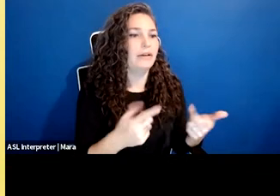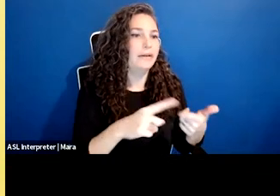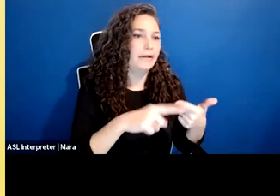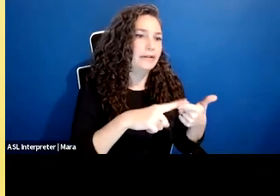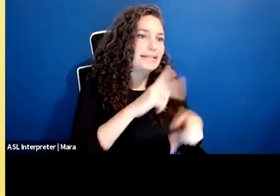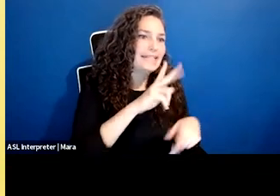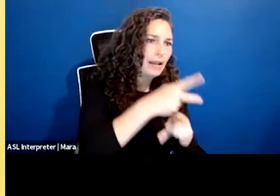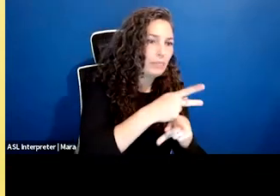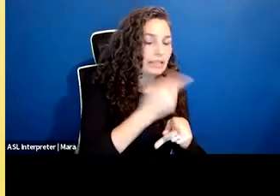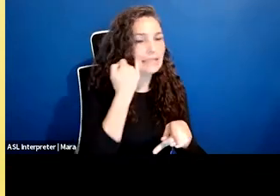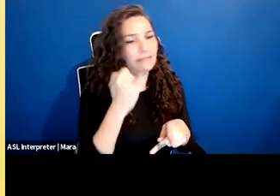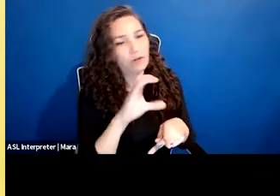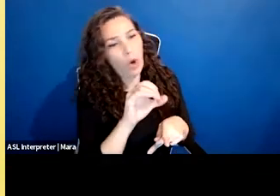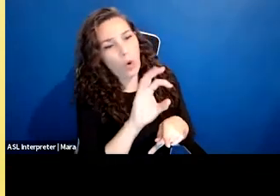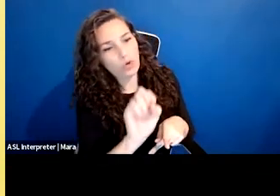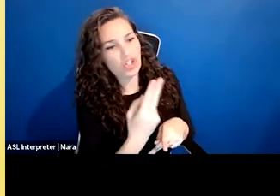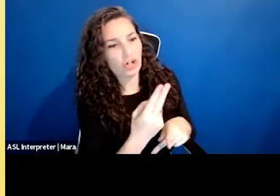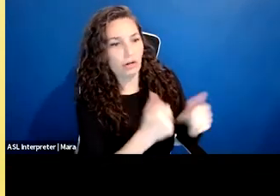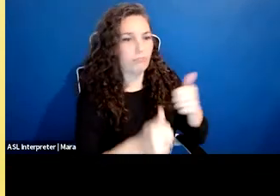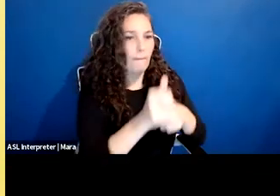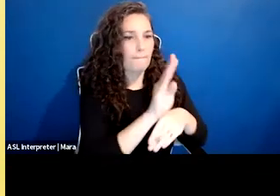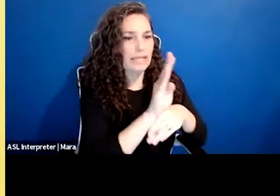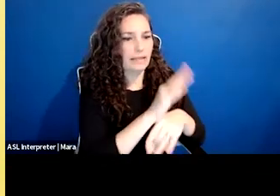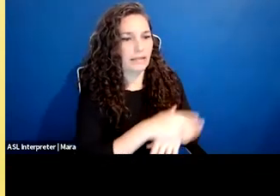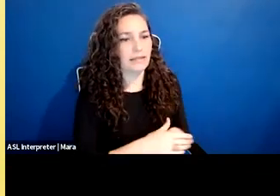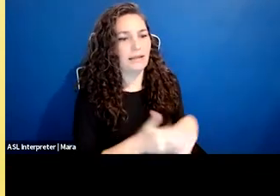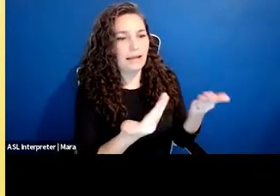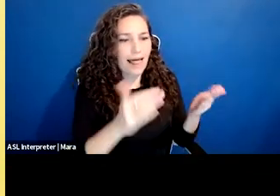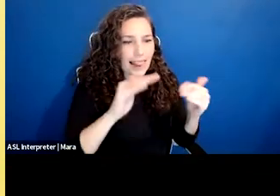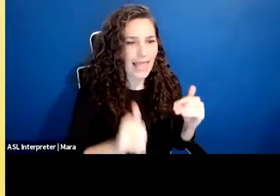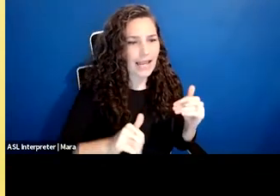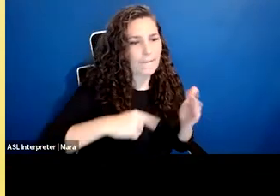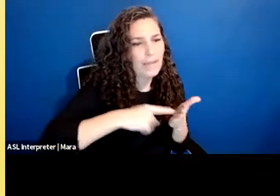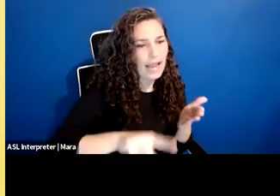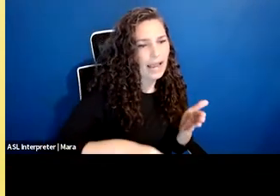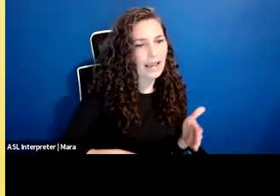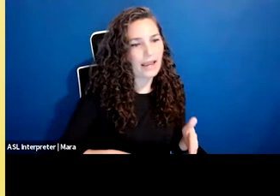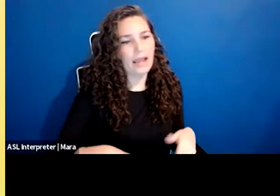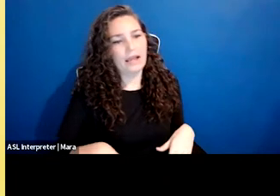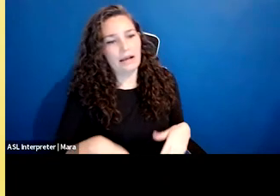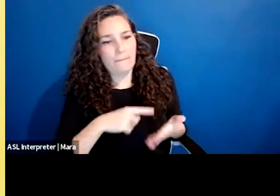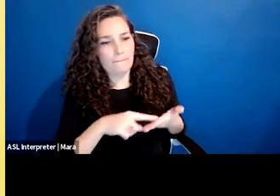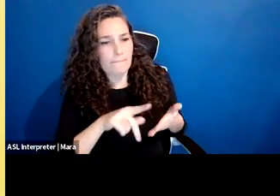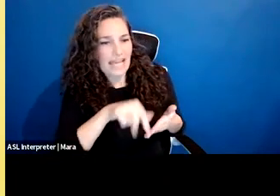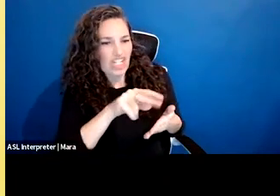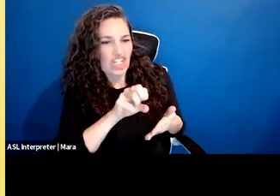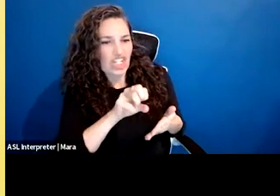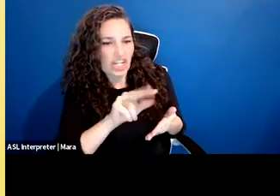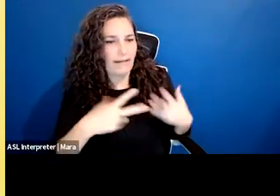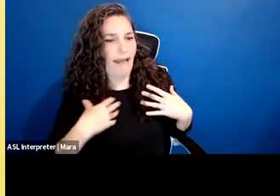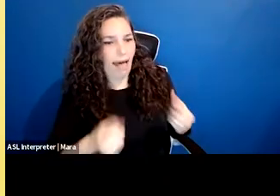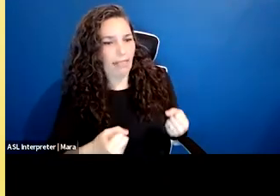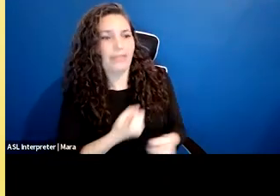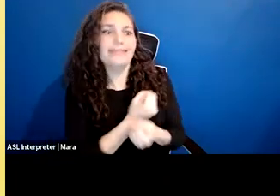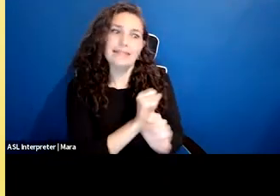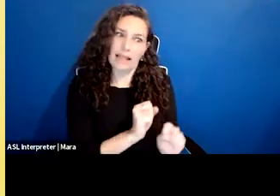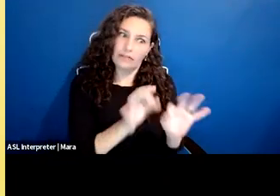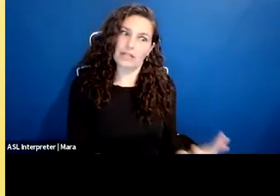business class. There's late pay provisions, the pension and health provisions, safety, obviously safety of everyone on set is very